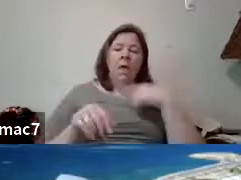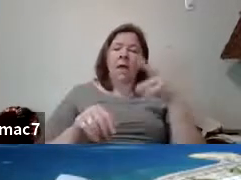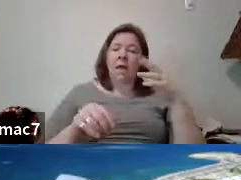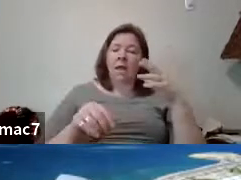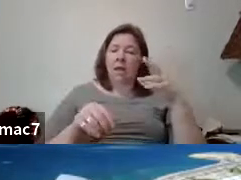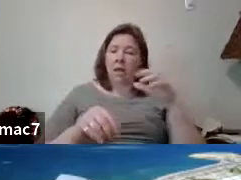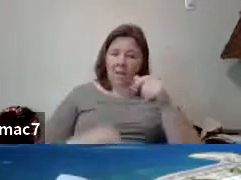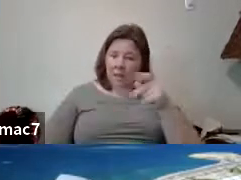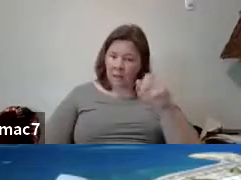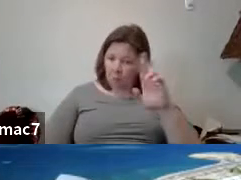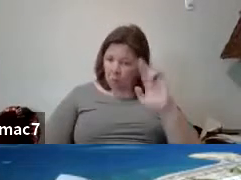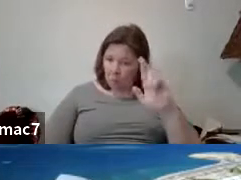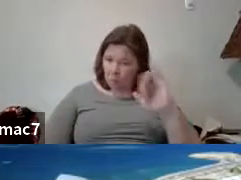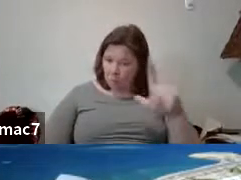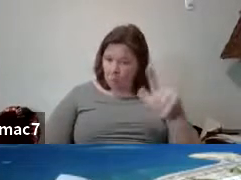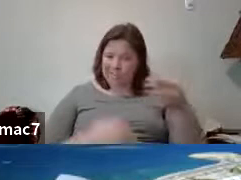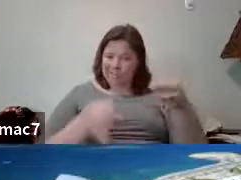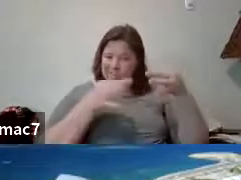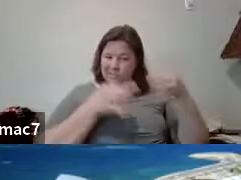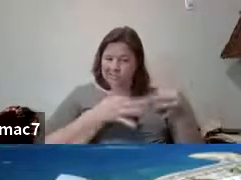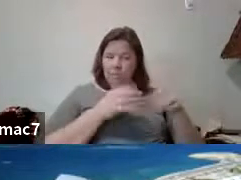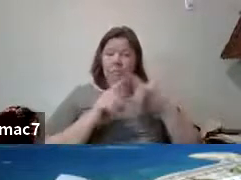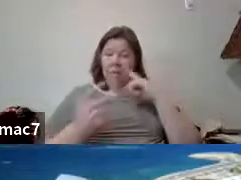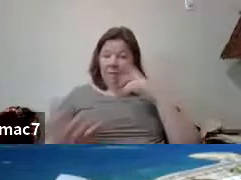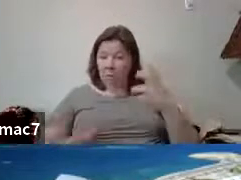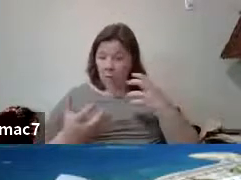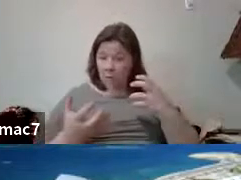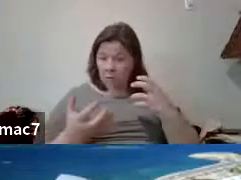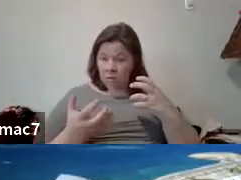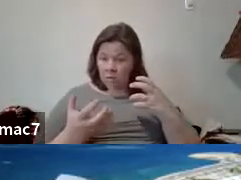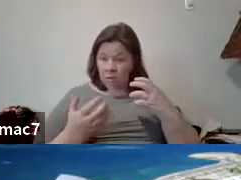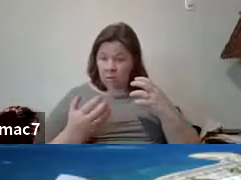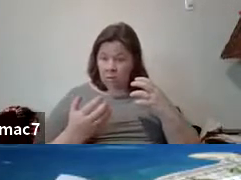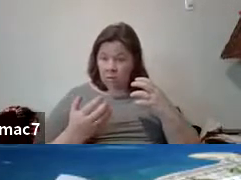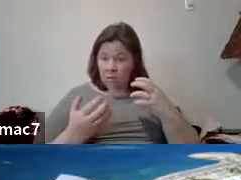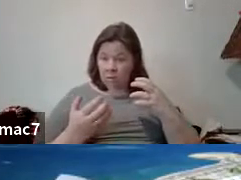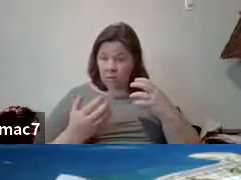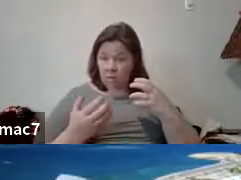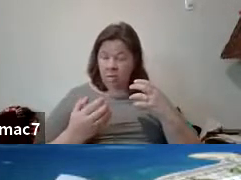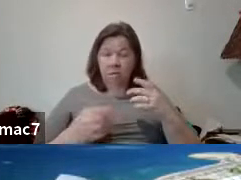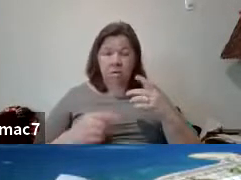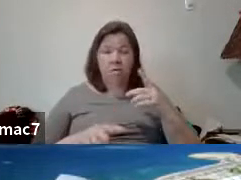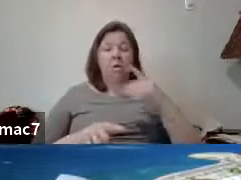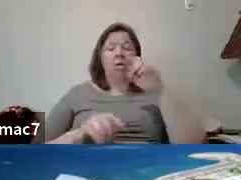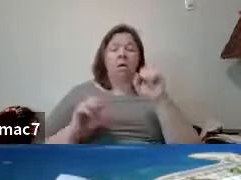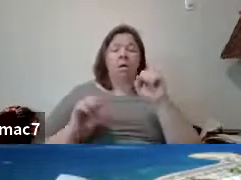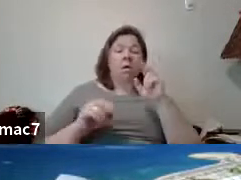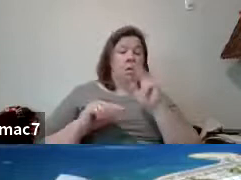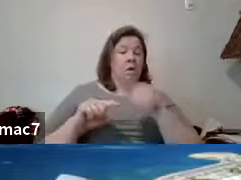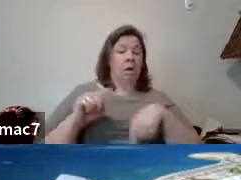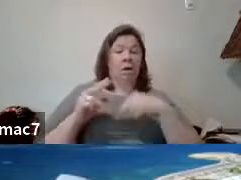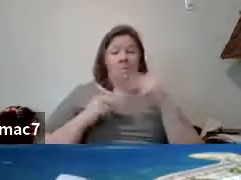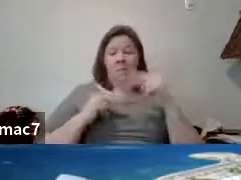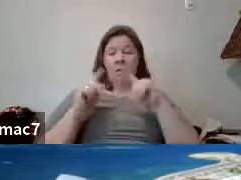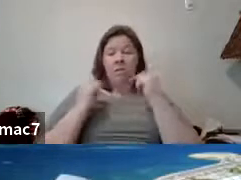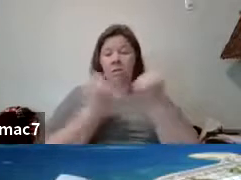about April, which is. Yes. But if you're wanting to, still, if you are one that can't build a team, what I would suggest,